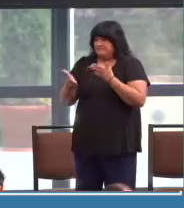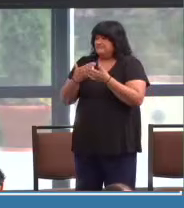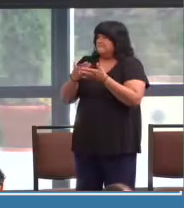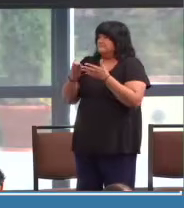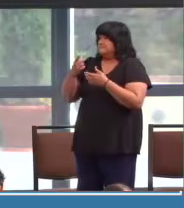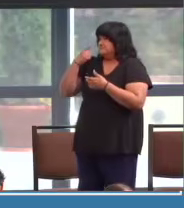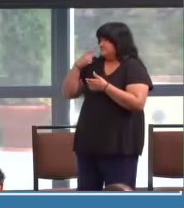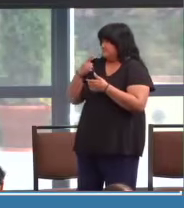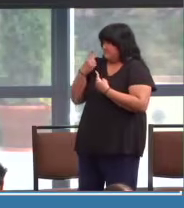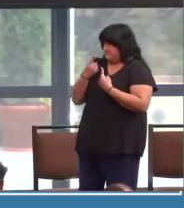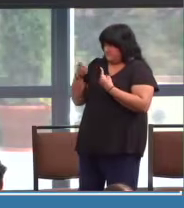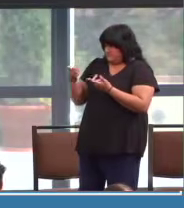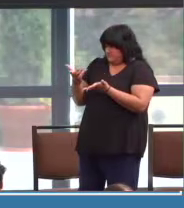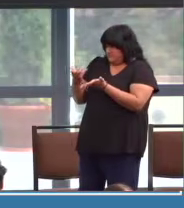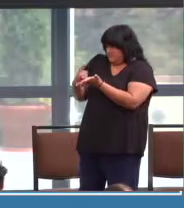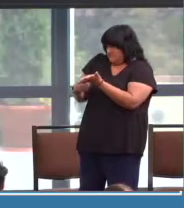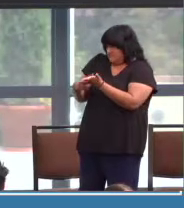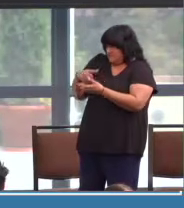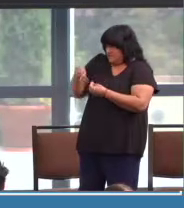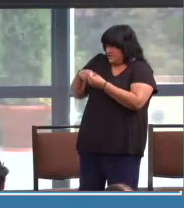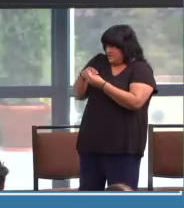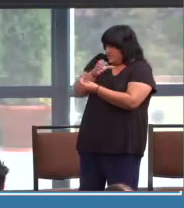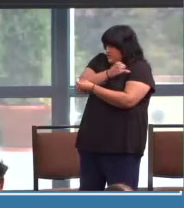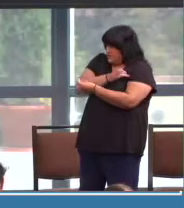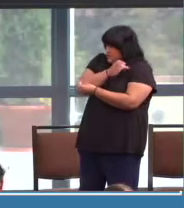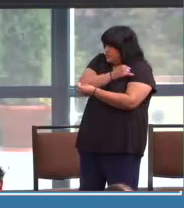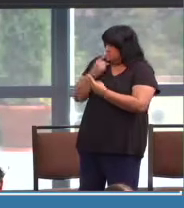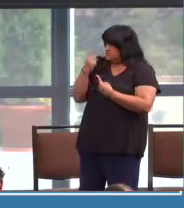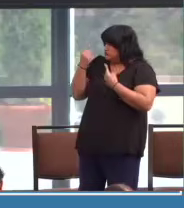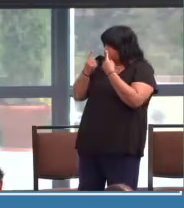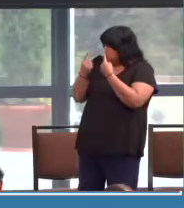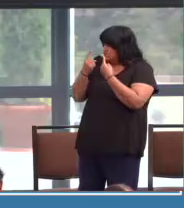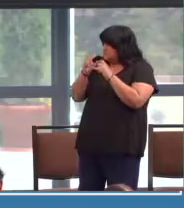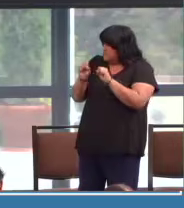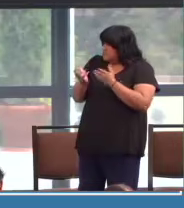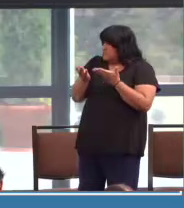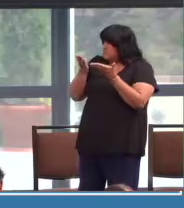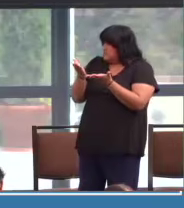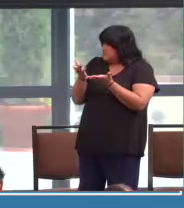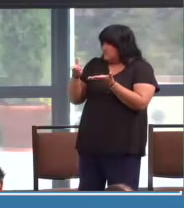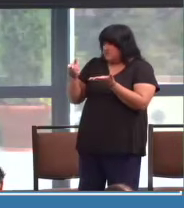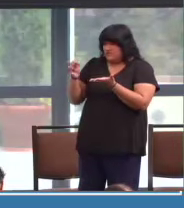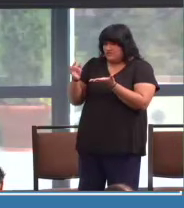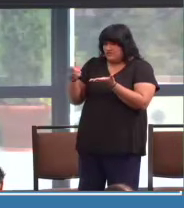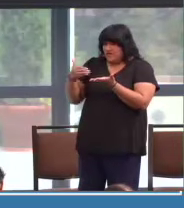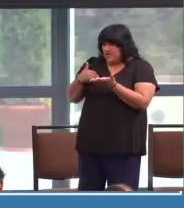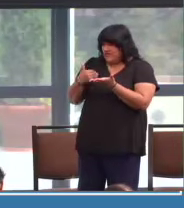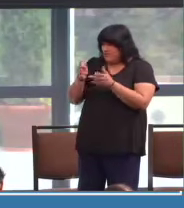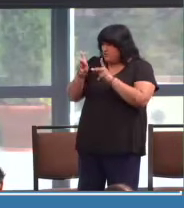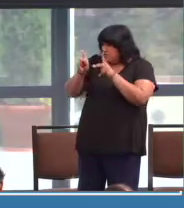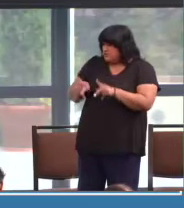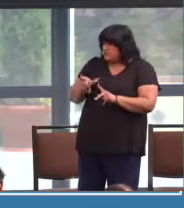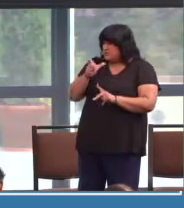speak about the clinical considerations and possibly recommendations if you have a person